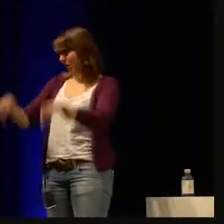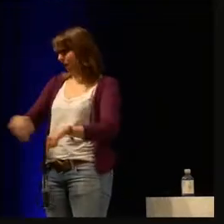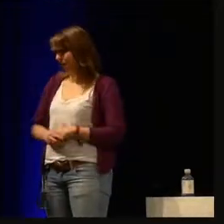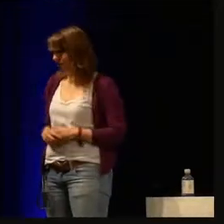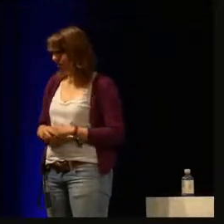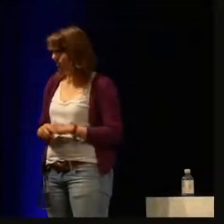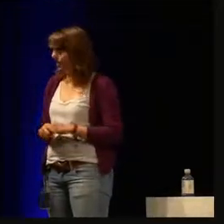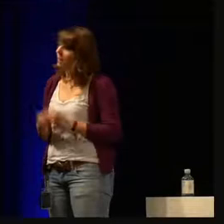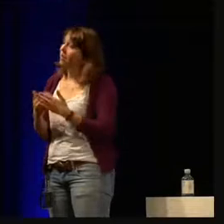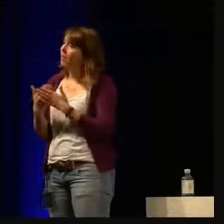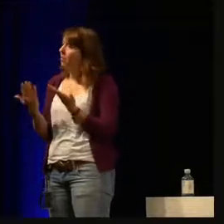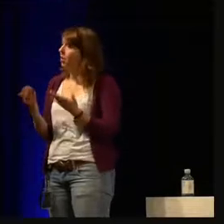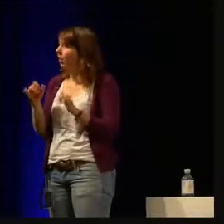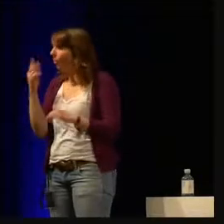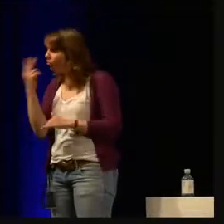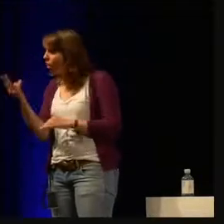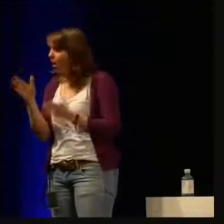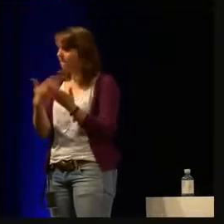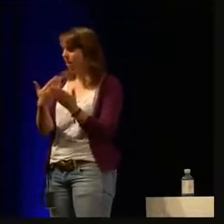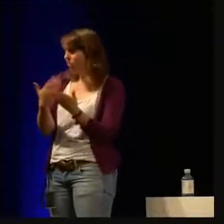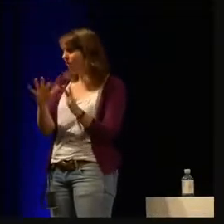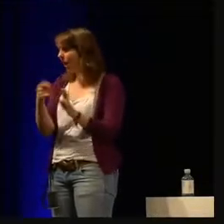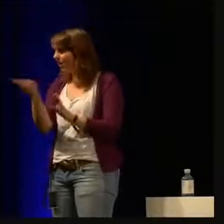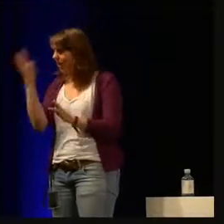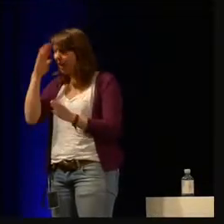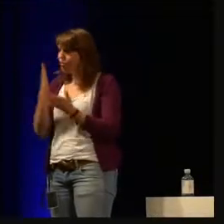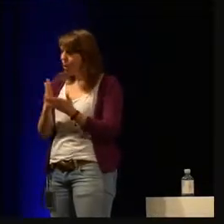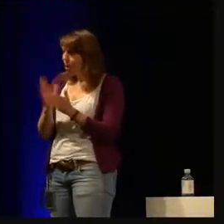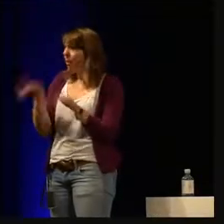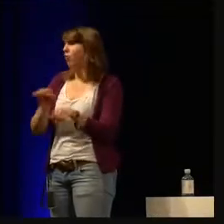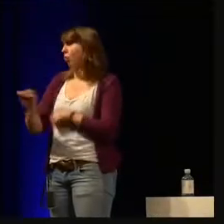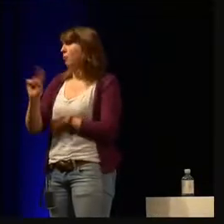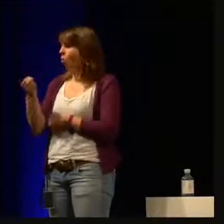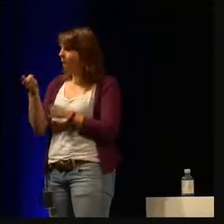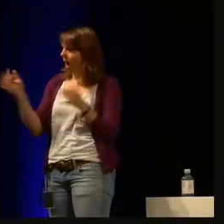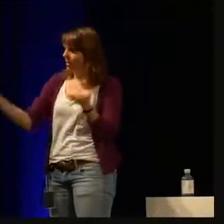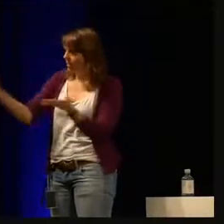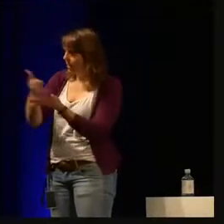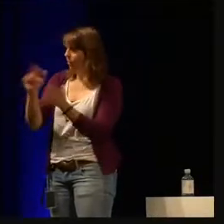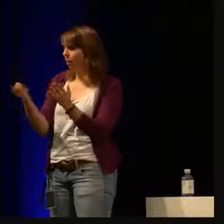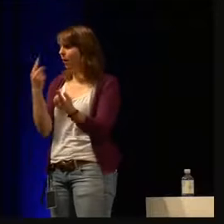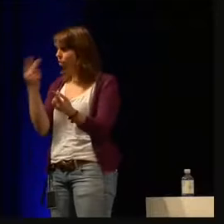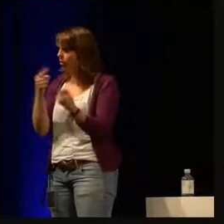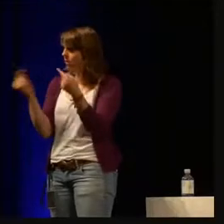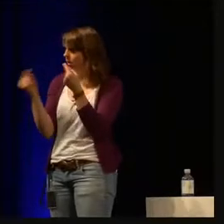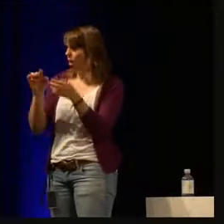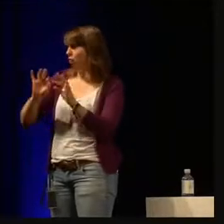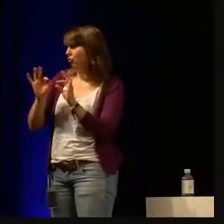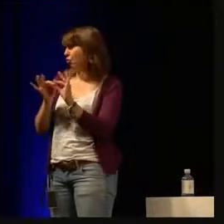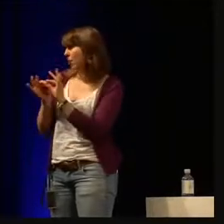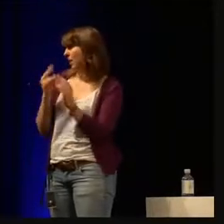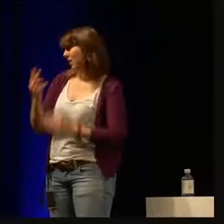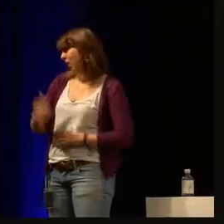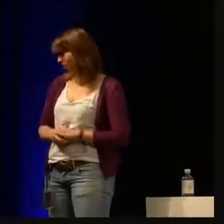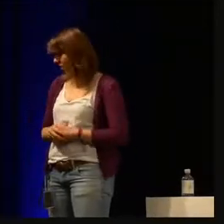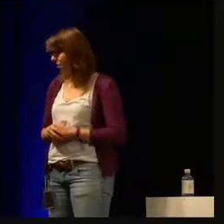So we would like now to draw on a couple of examples. Some of you might know them, but we're basically aggregating